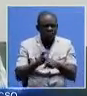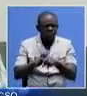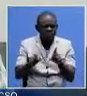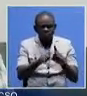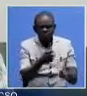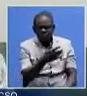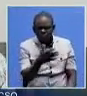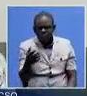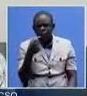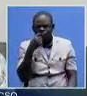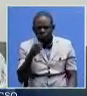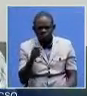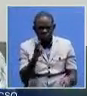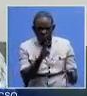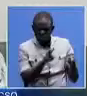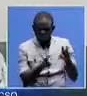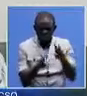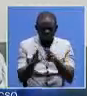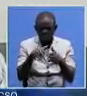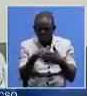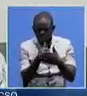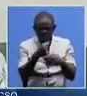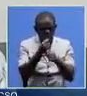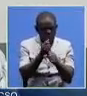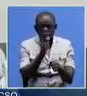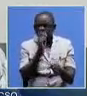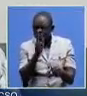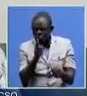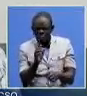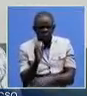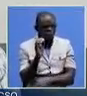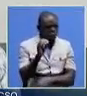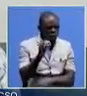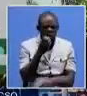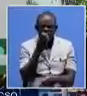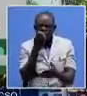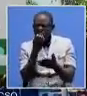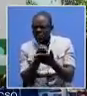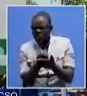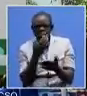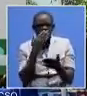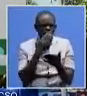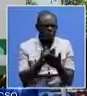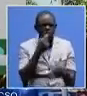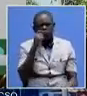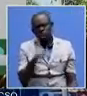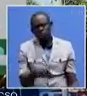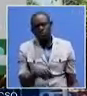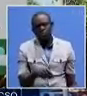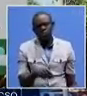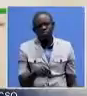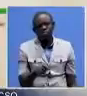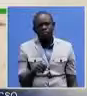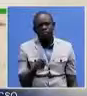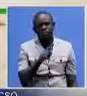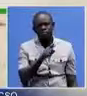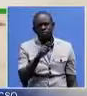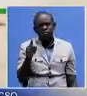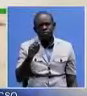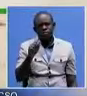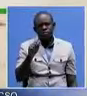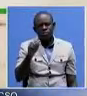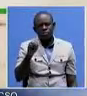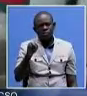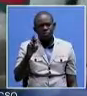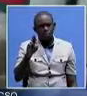ways. Efficacy of these medicines should be there. Izamra has, however, warned against those